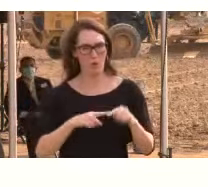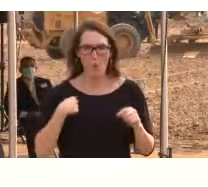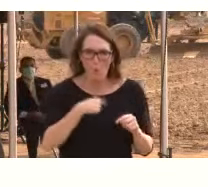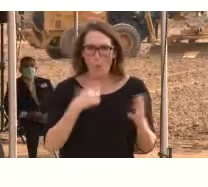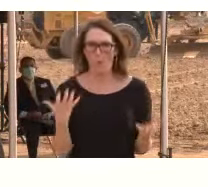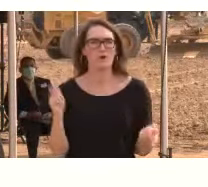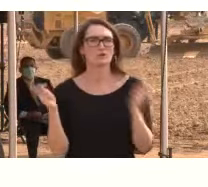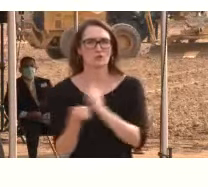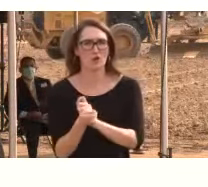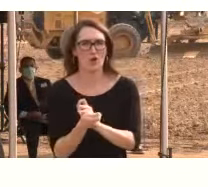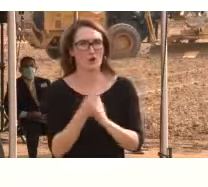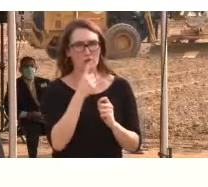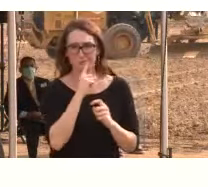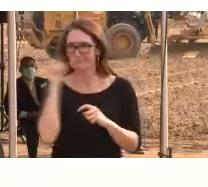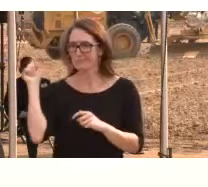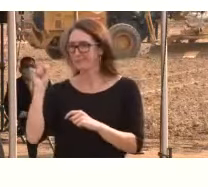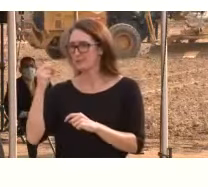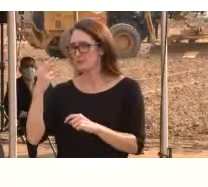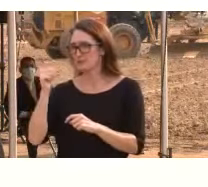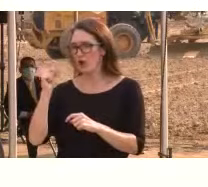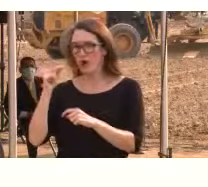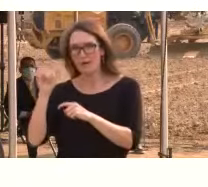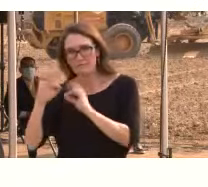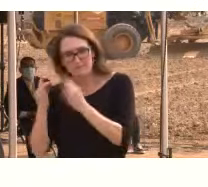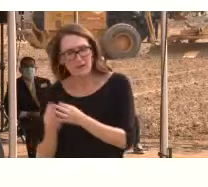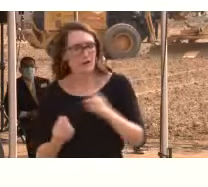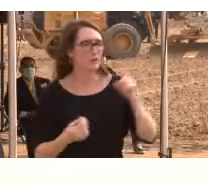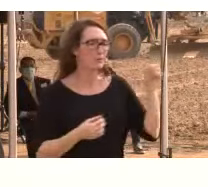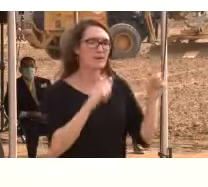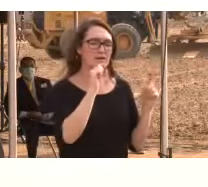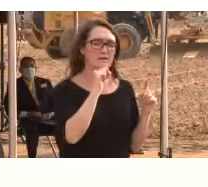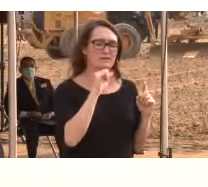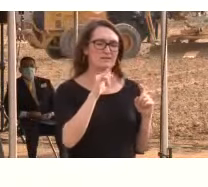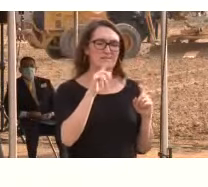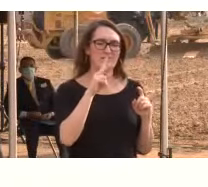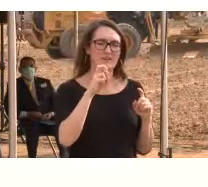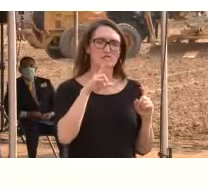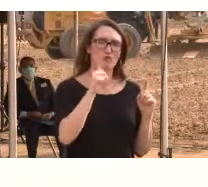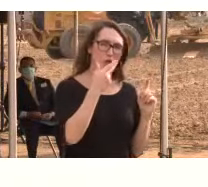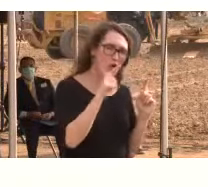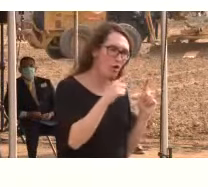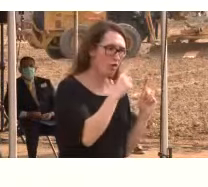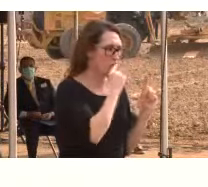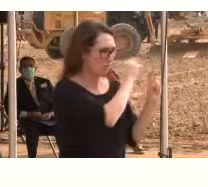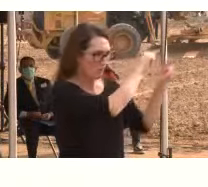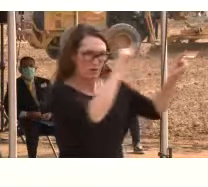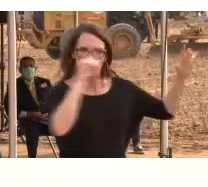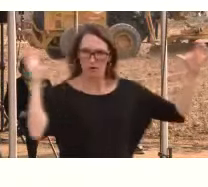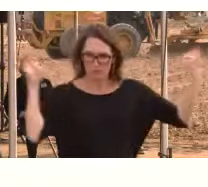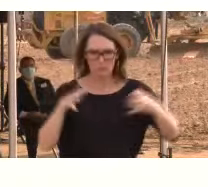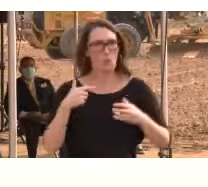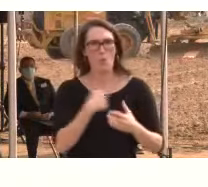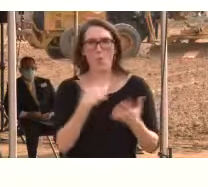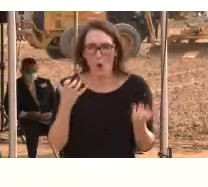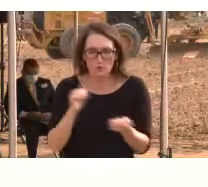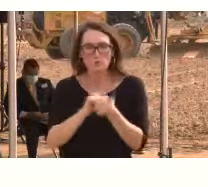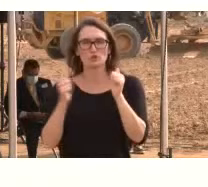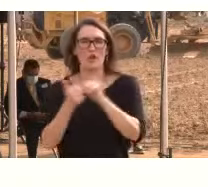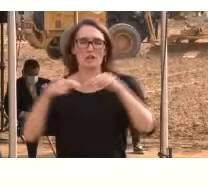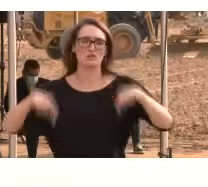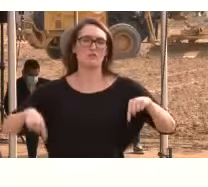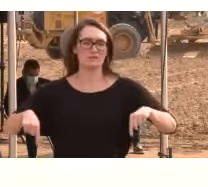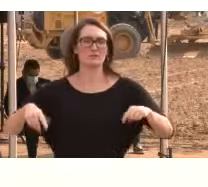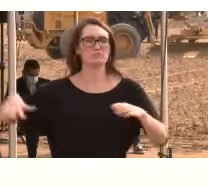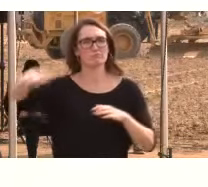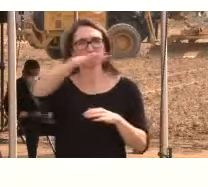family, Sylvester Hall, the development that's going to go to the south of us is going to change the economic climate over here. Thank you, Mayor Brand,